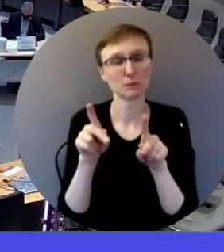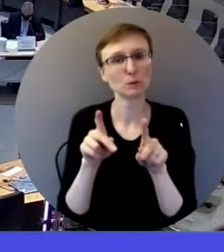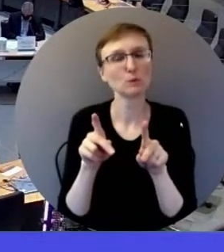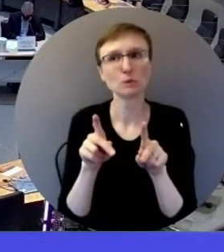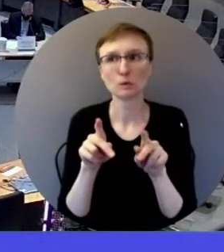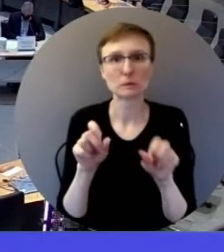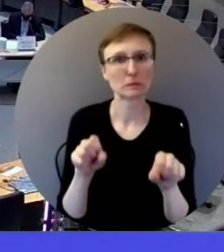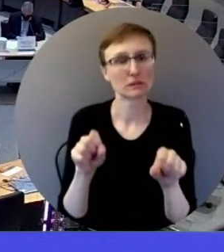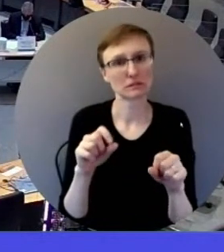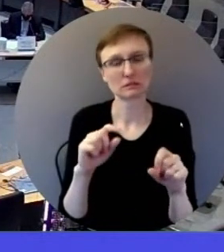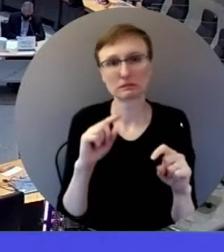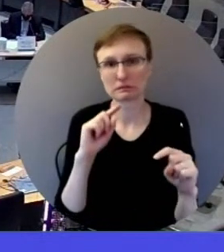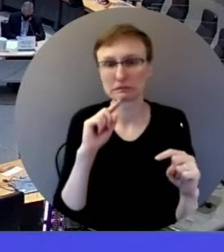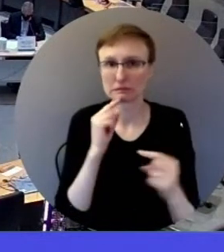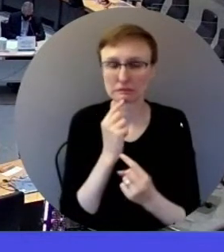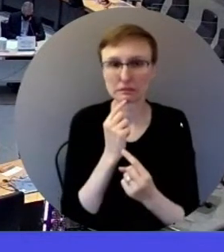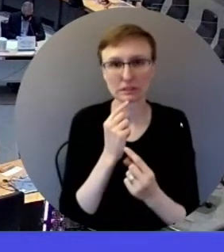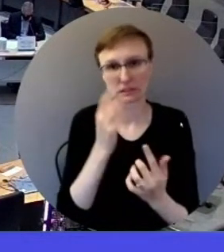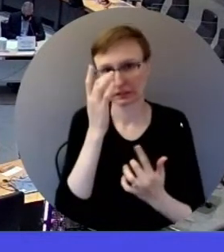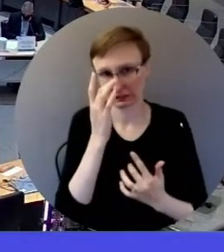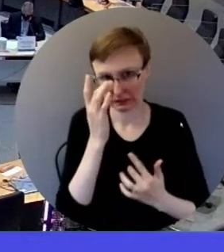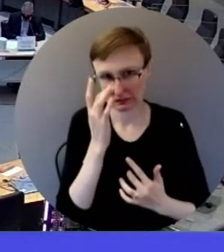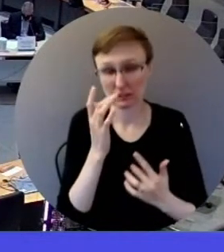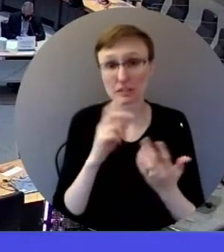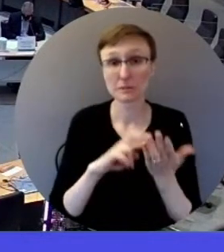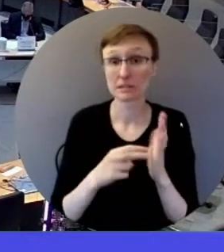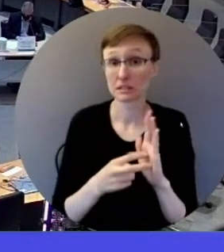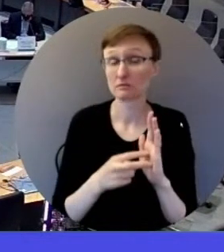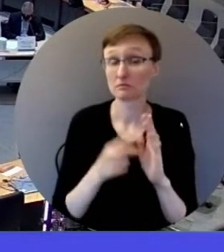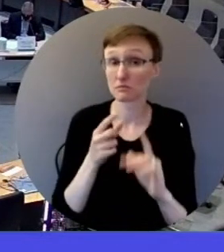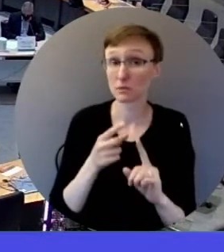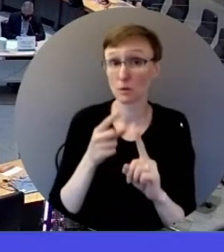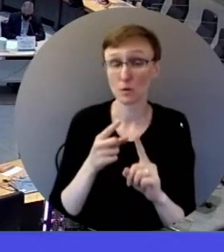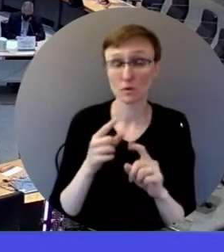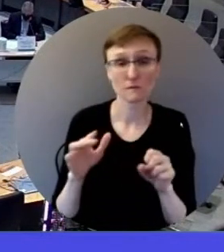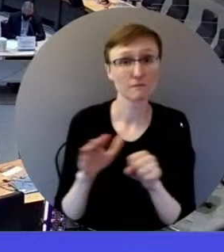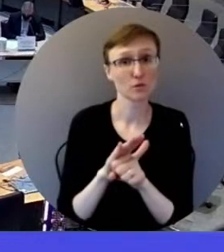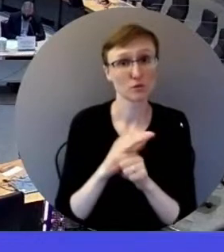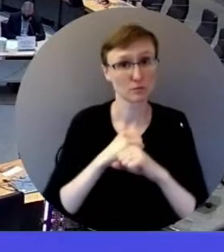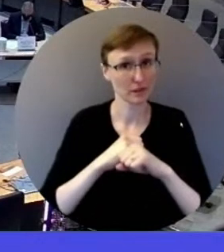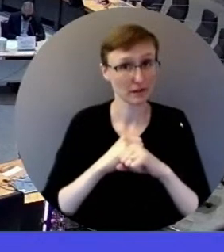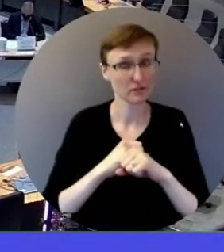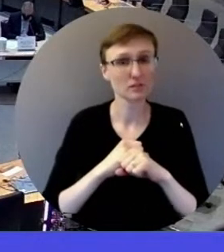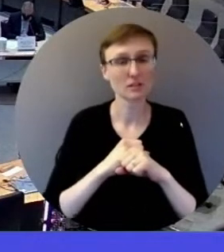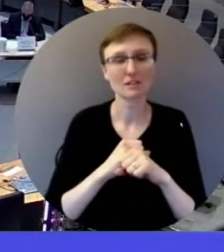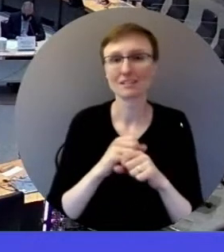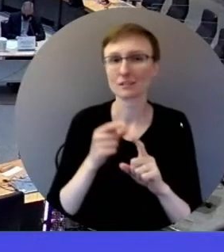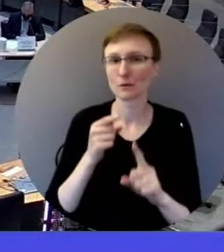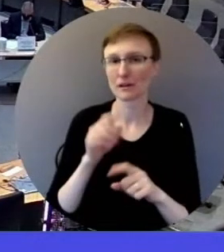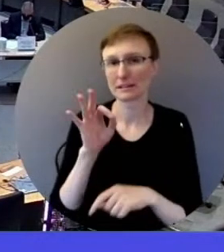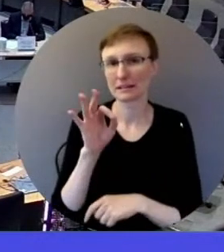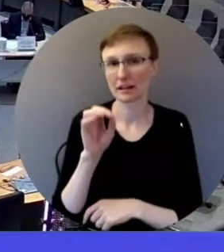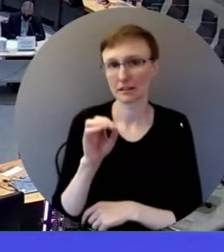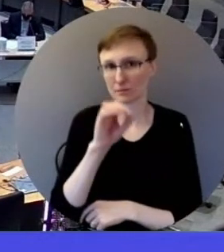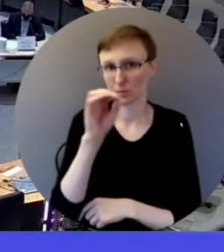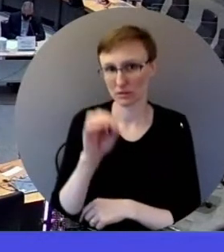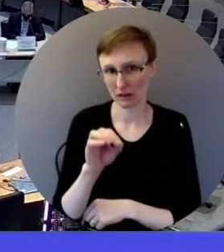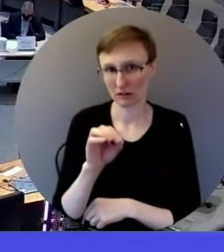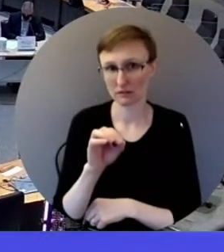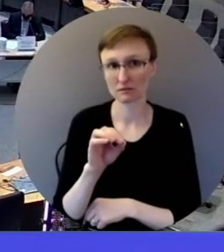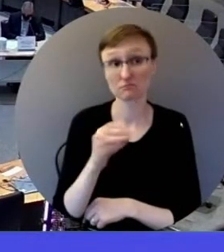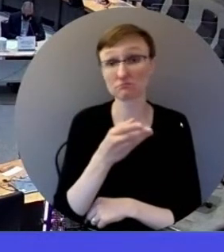many people as possible. We're talking about aiming for 90% of the eligible population with 2